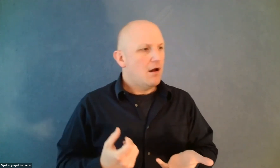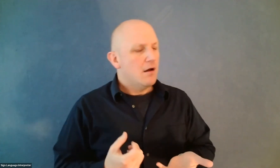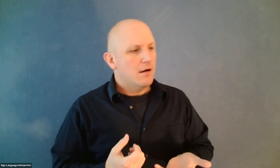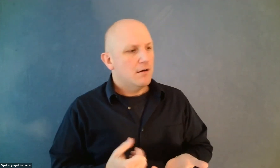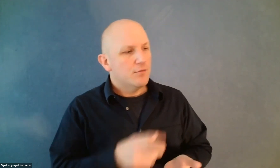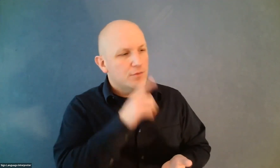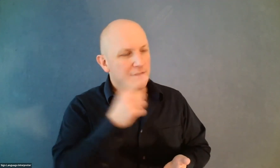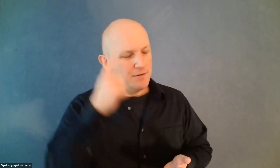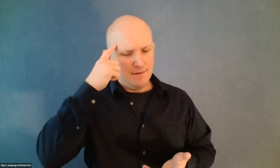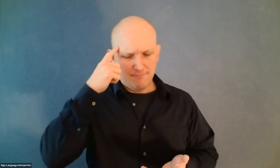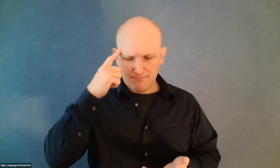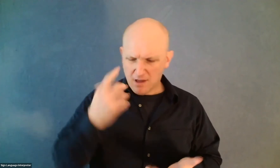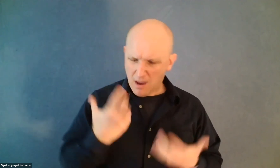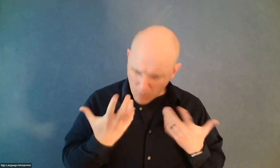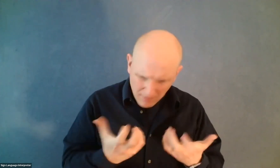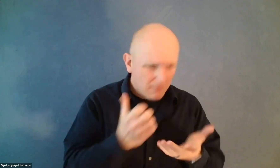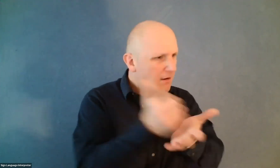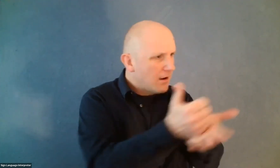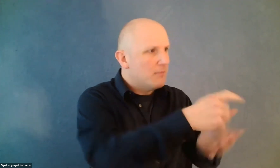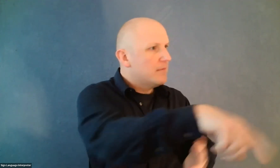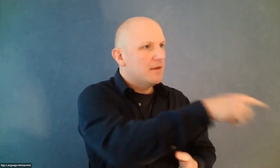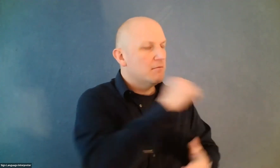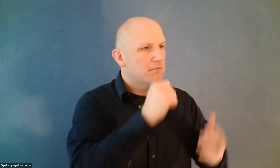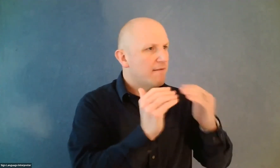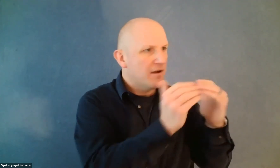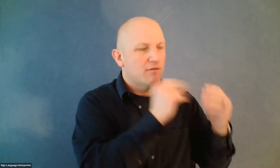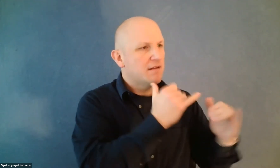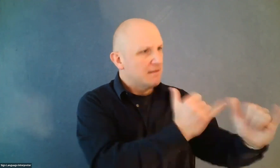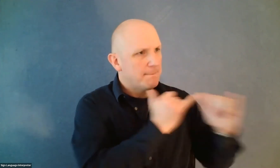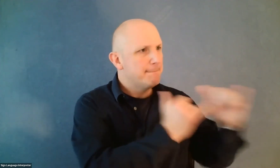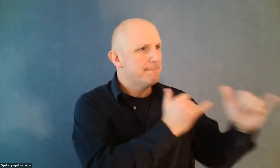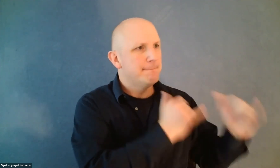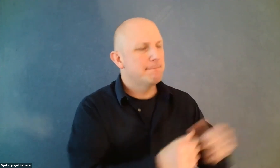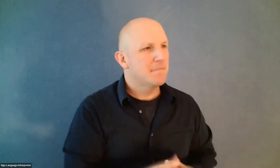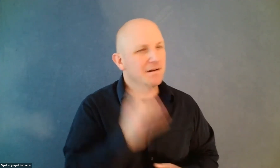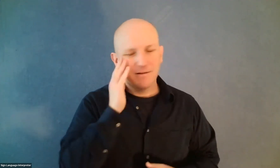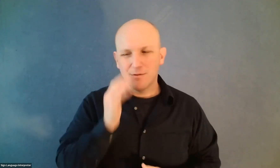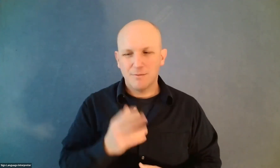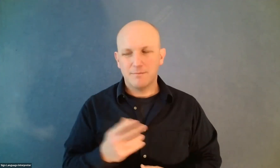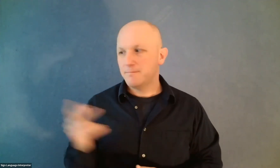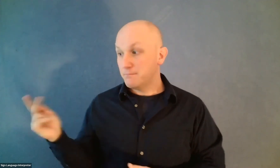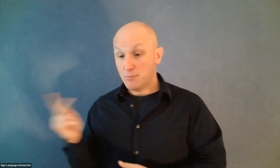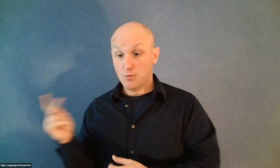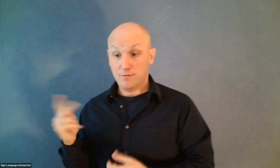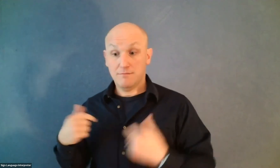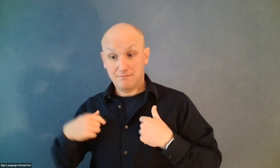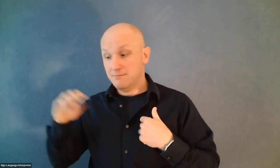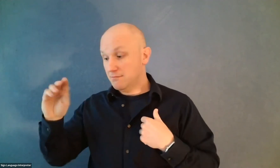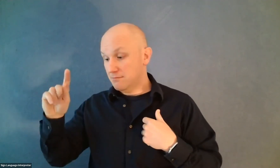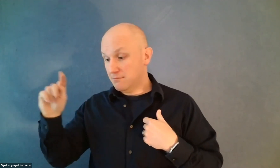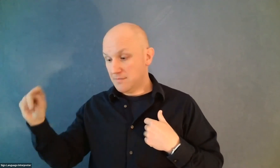The Color of Law and the new Jim Crow in our American Studies classes, and focused on the way that